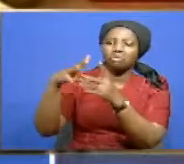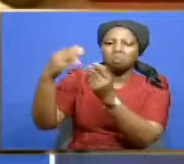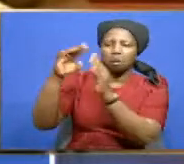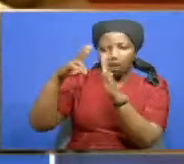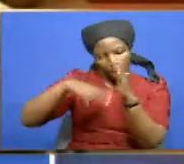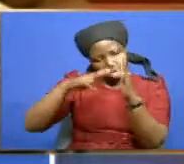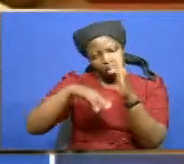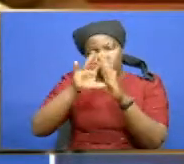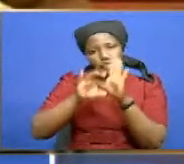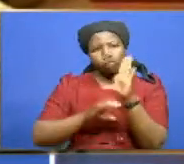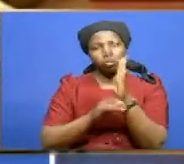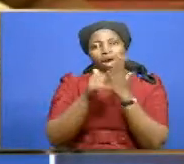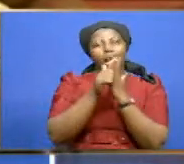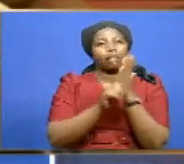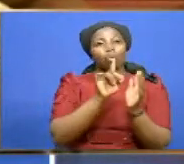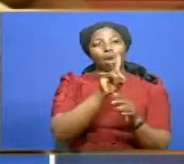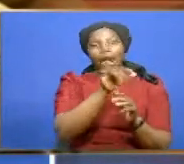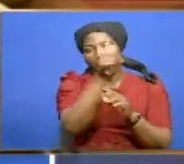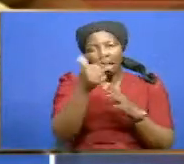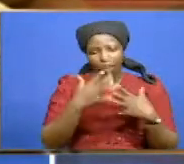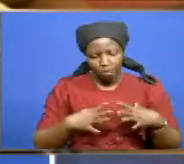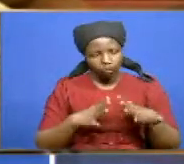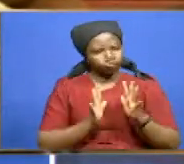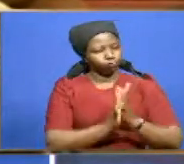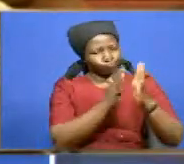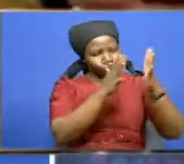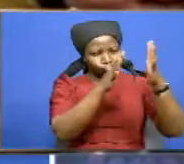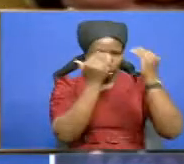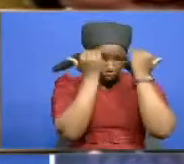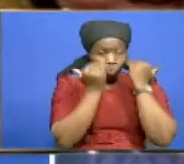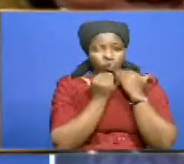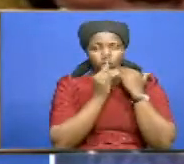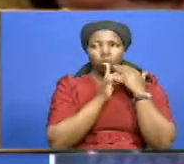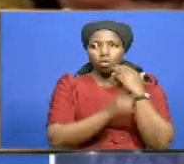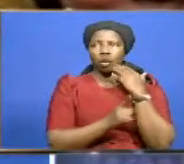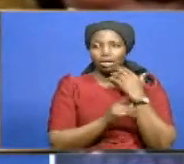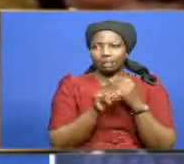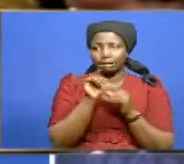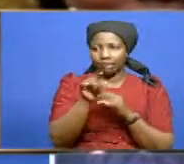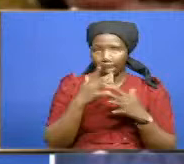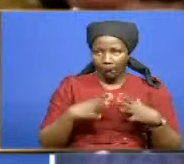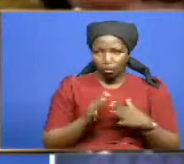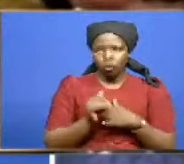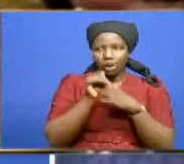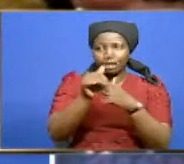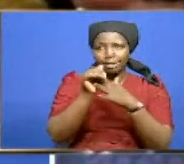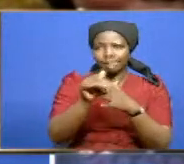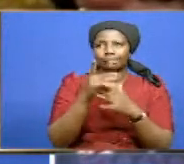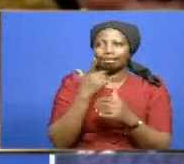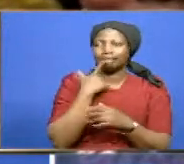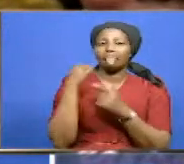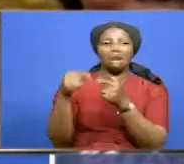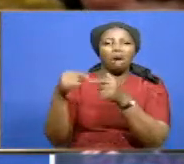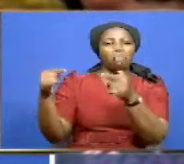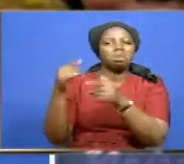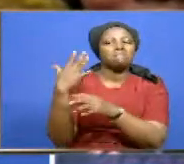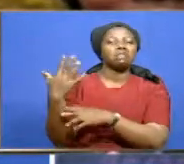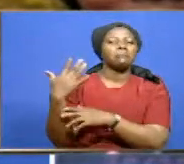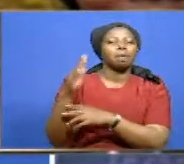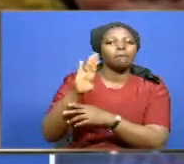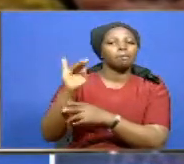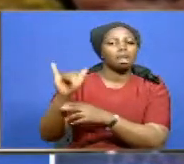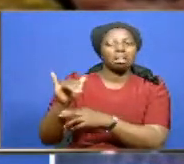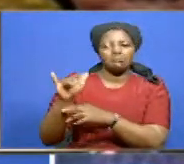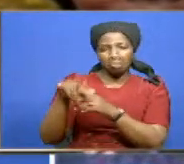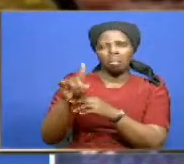constitution. Lakini wengine wamepongeza agizo hilo la mahakama. Those who are spearheading that they are against the document, they are now been spat